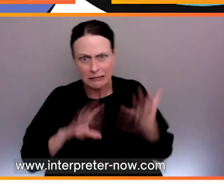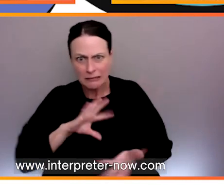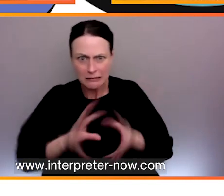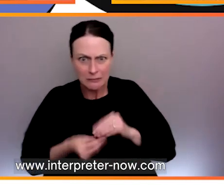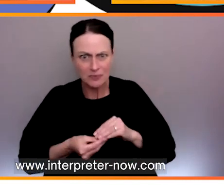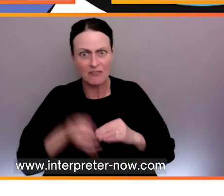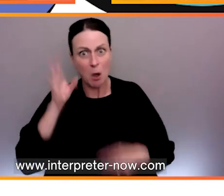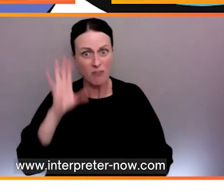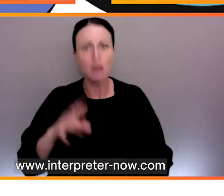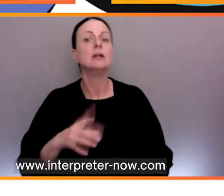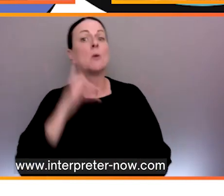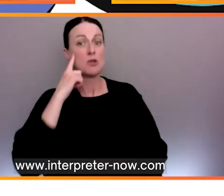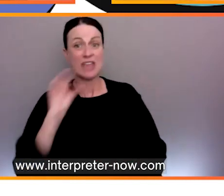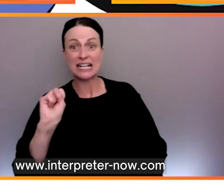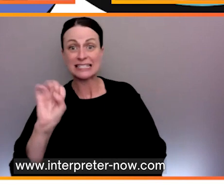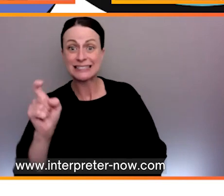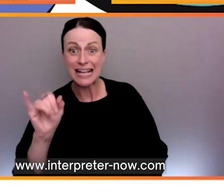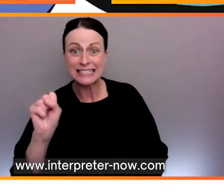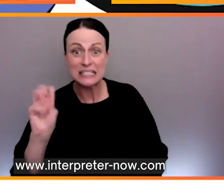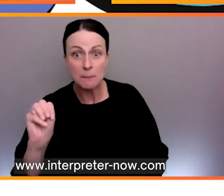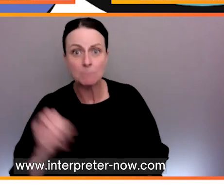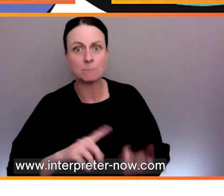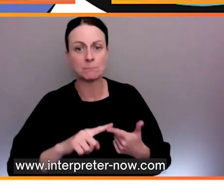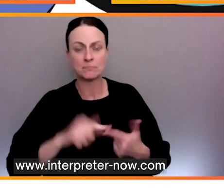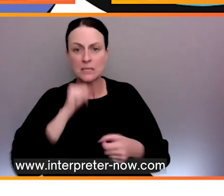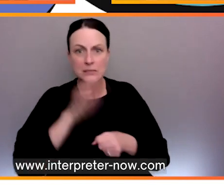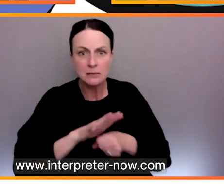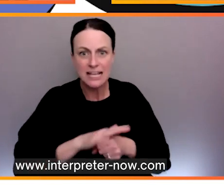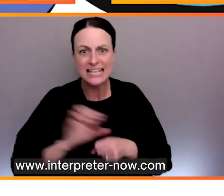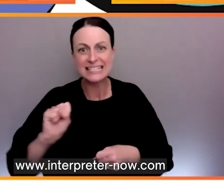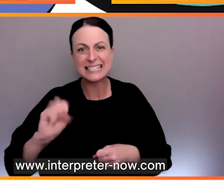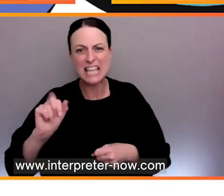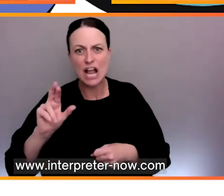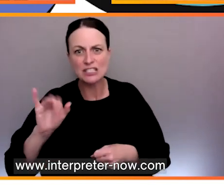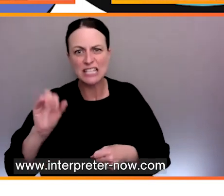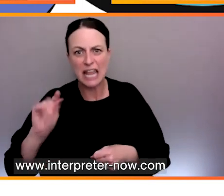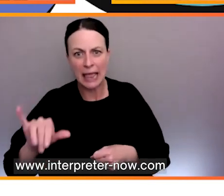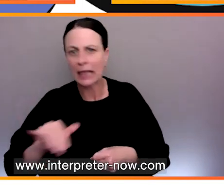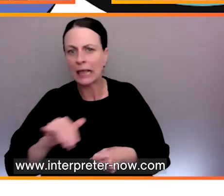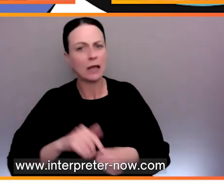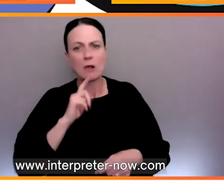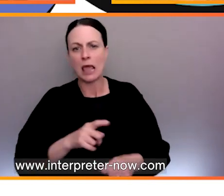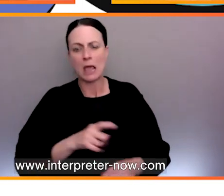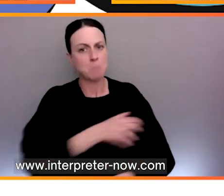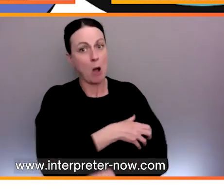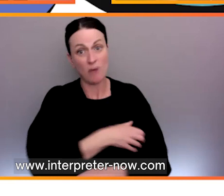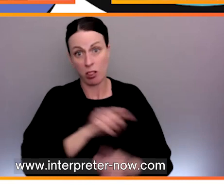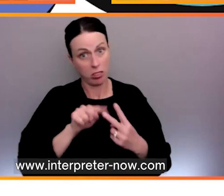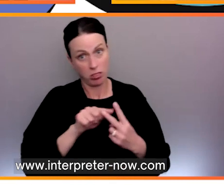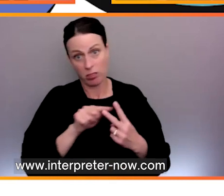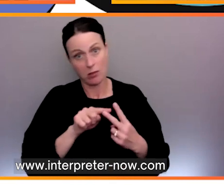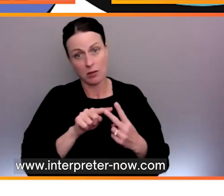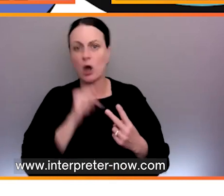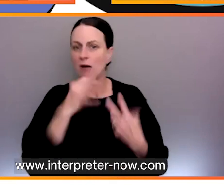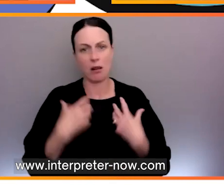keep working. And so the next step, so you've recognized, then you asked about what can you do. I think one of